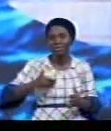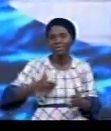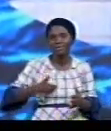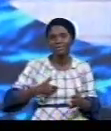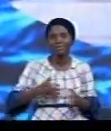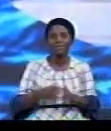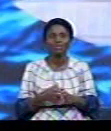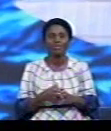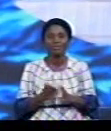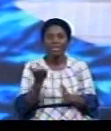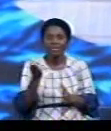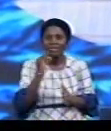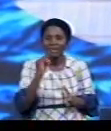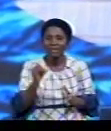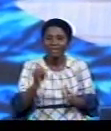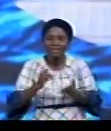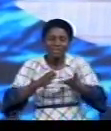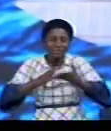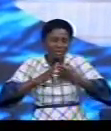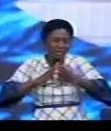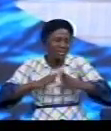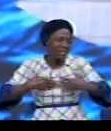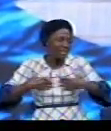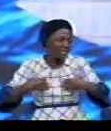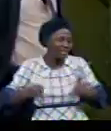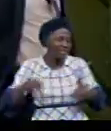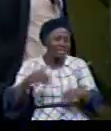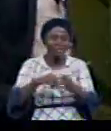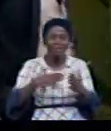There is healing in my body.